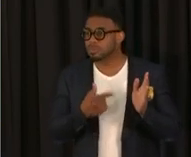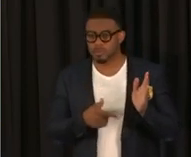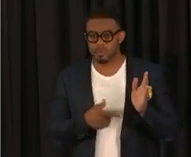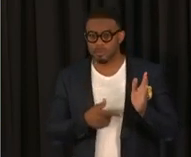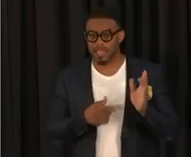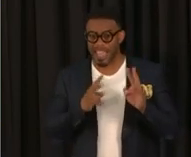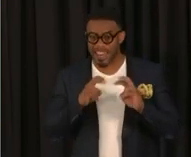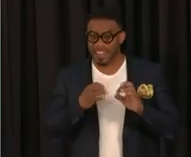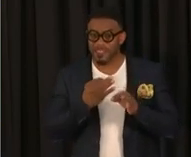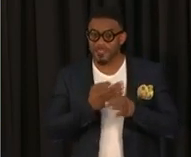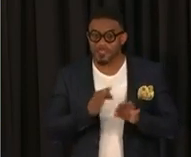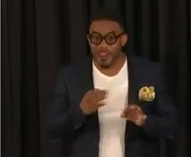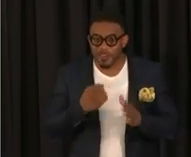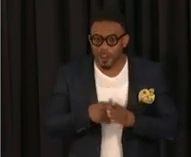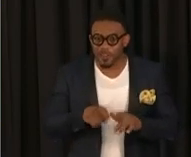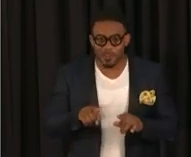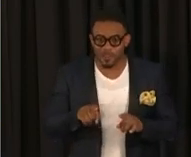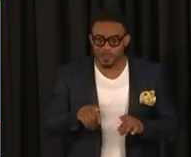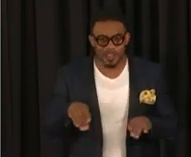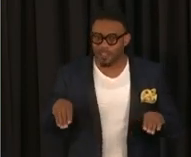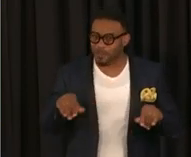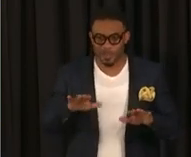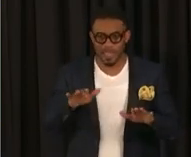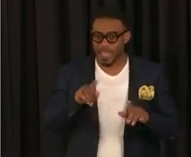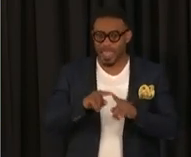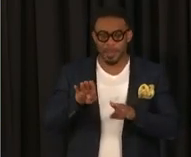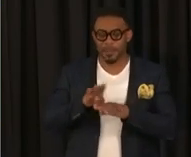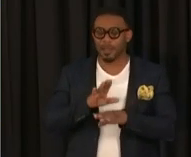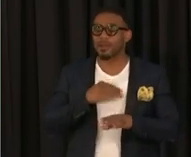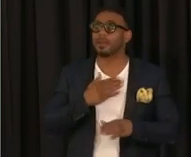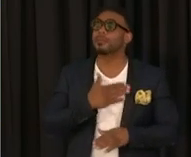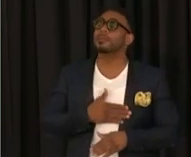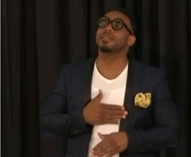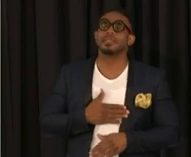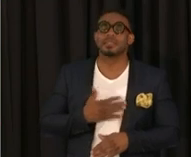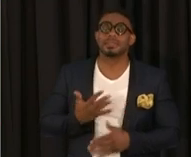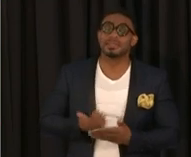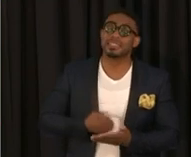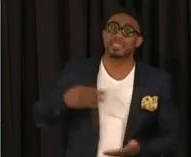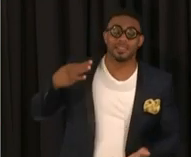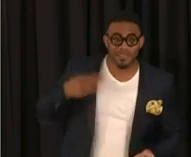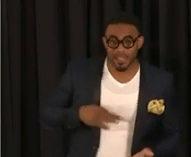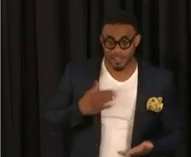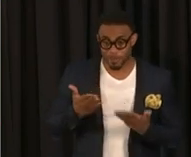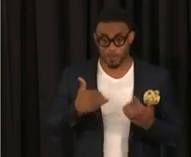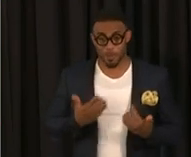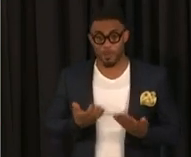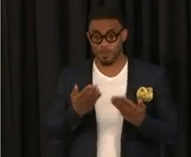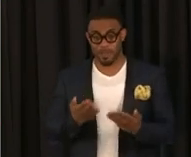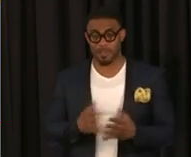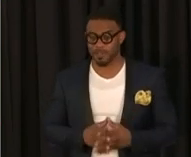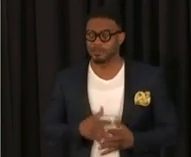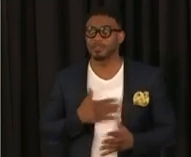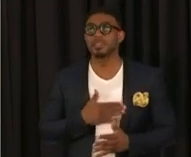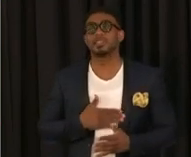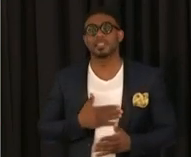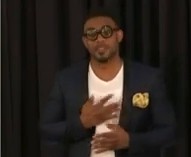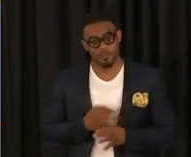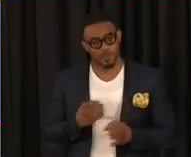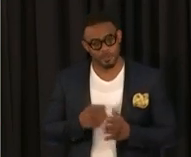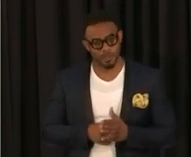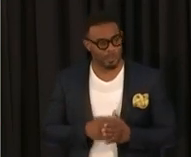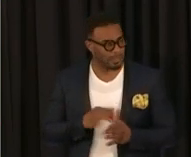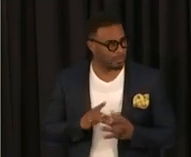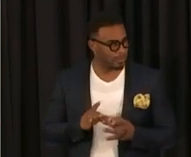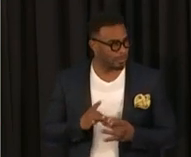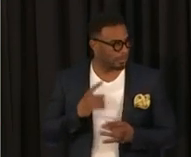and do these analytics is free of charge to you as a business owner. Please avail yourself of the services that we provide. And when I say free of